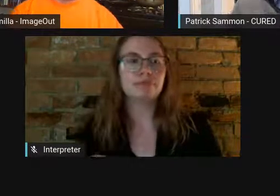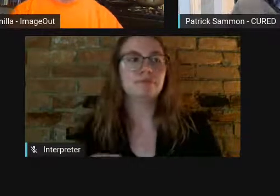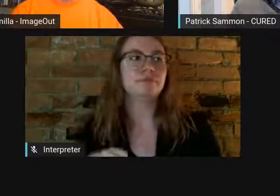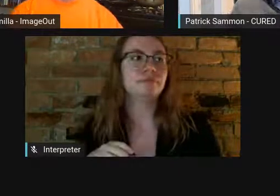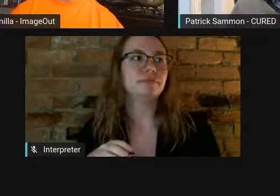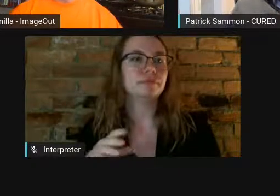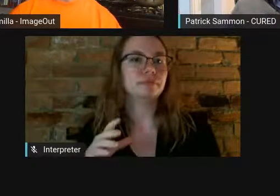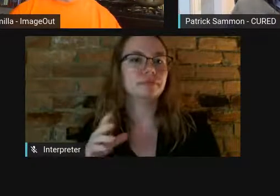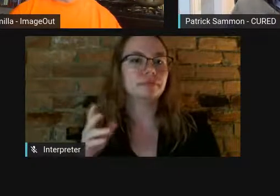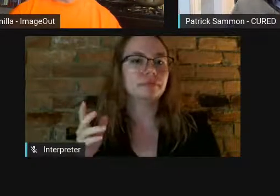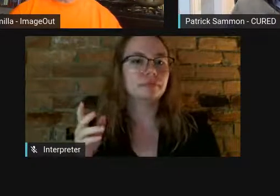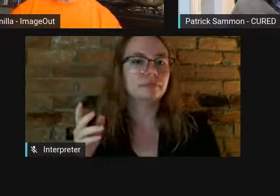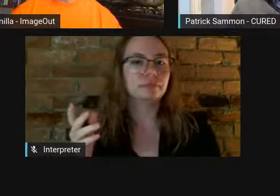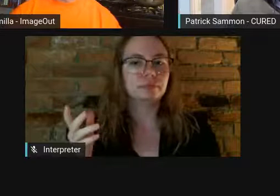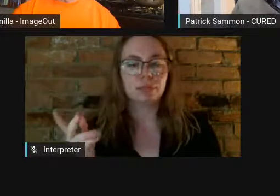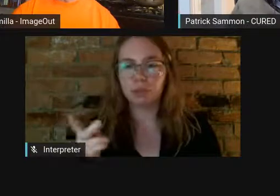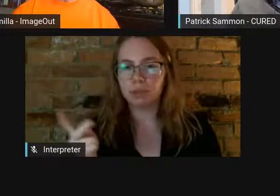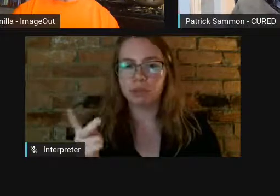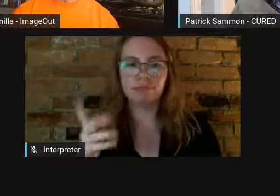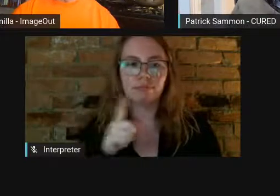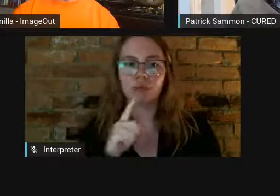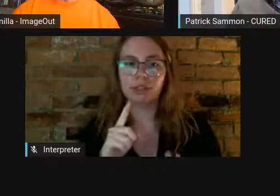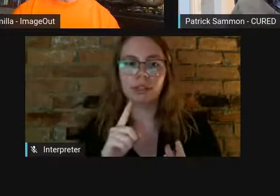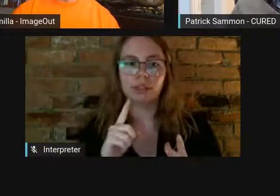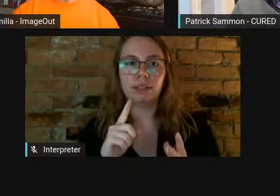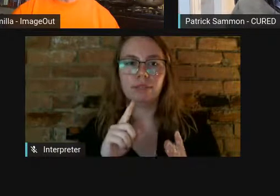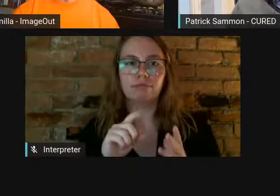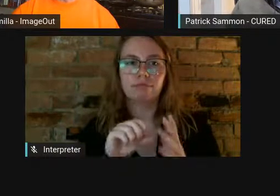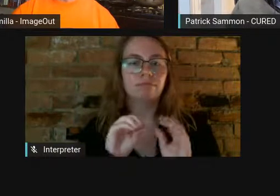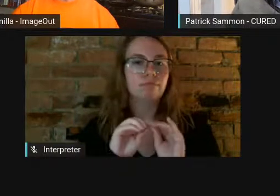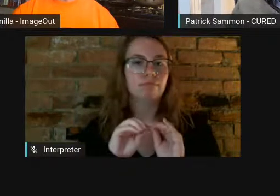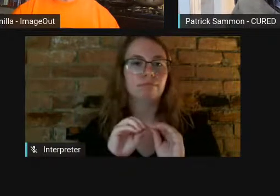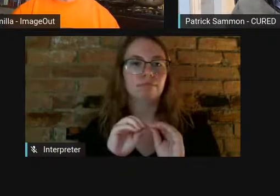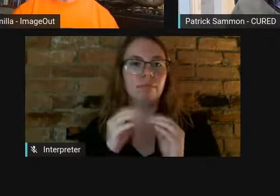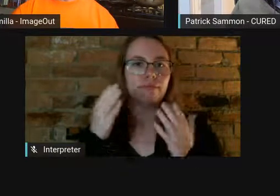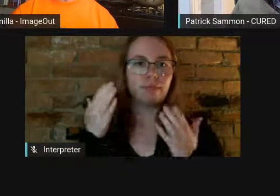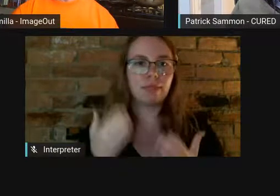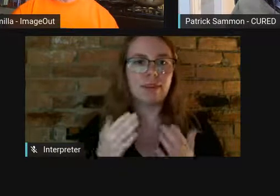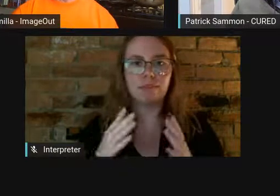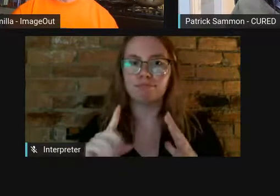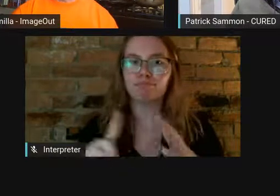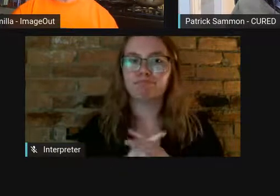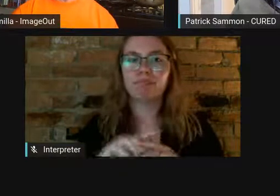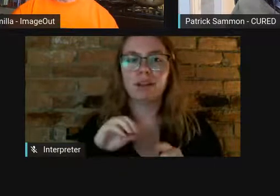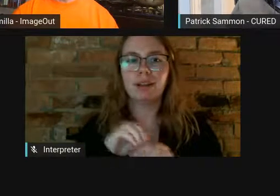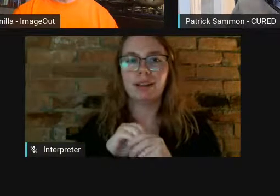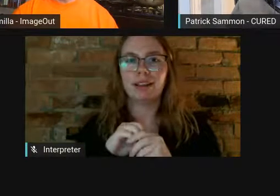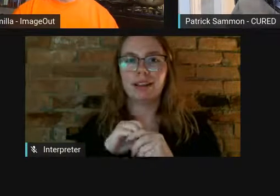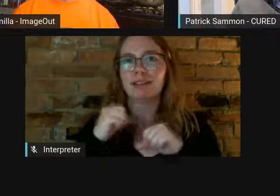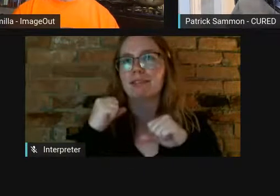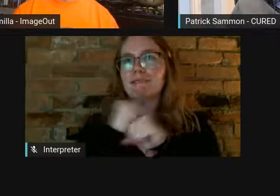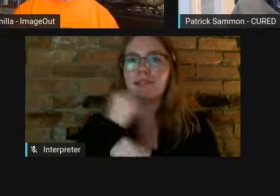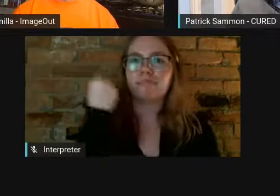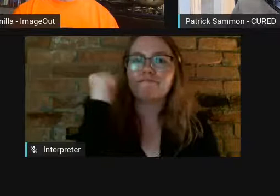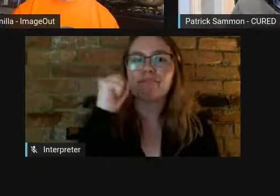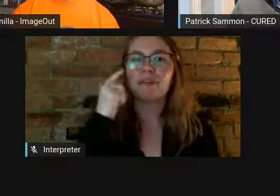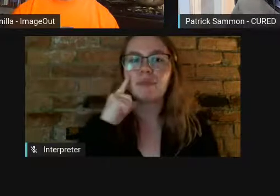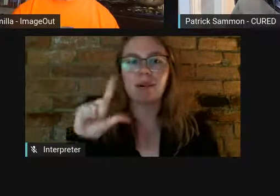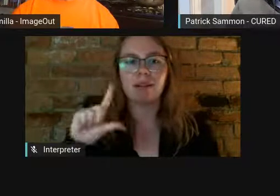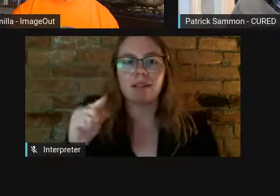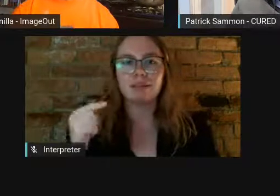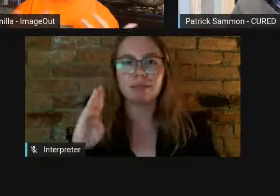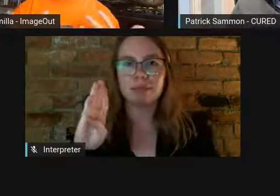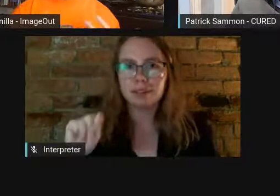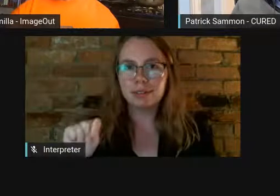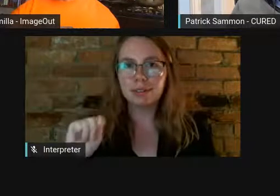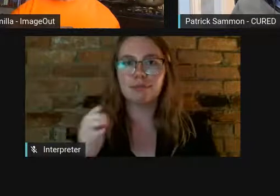two front people in the fight for LGBT rights back in the day,